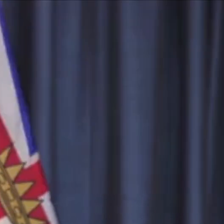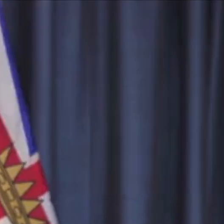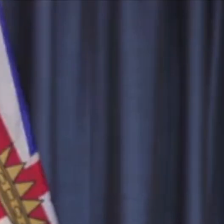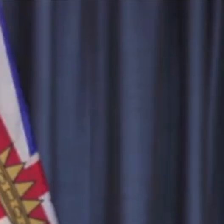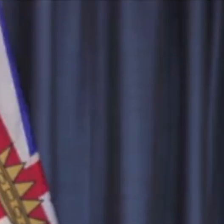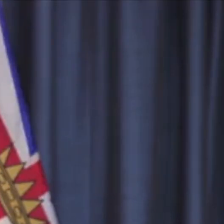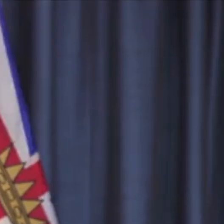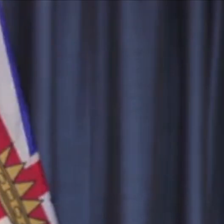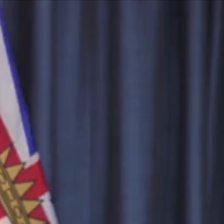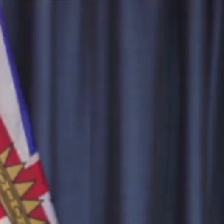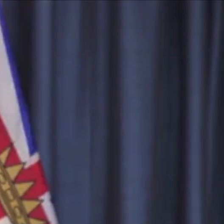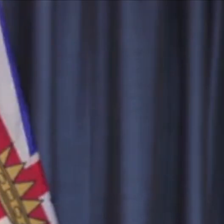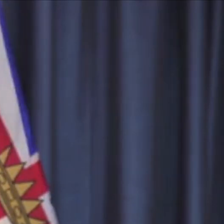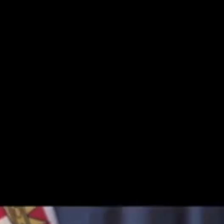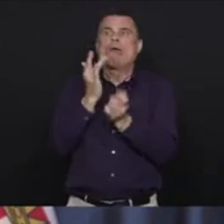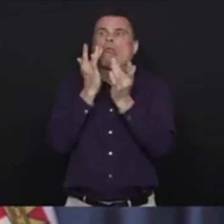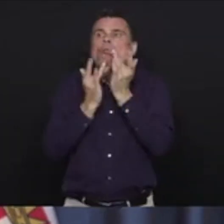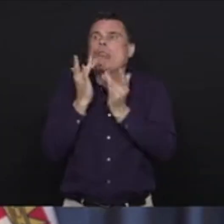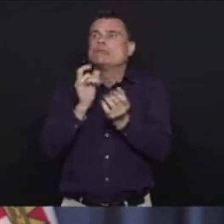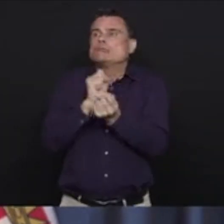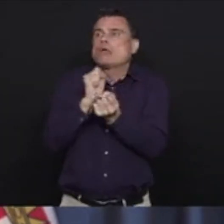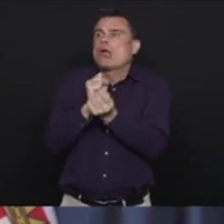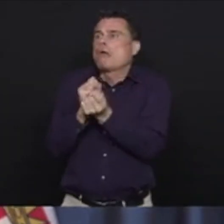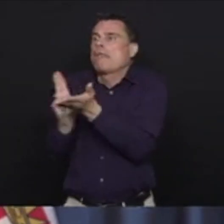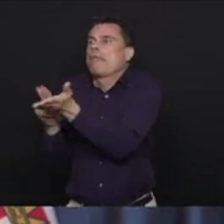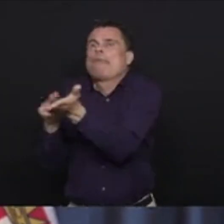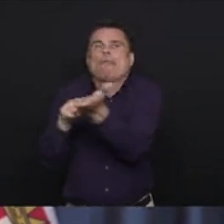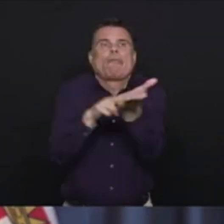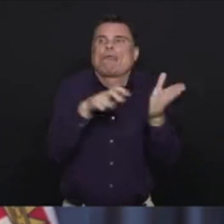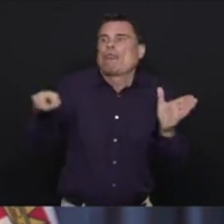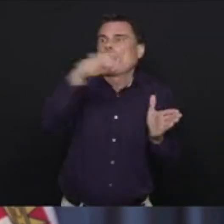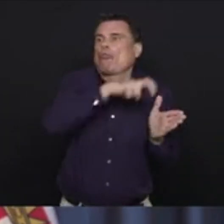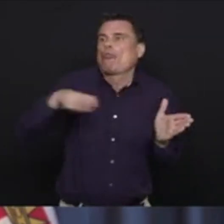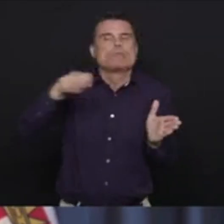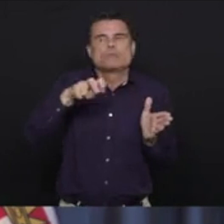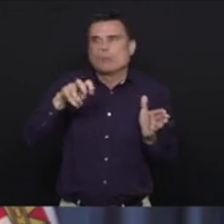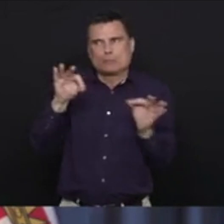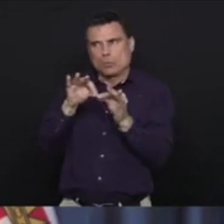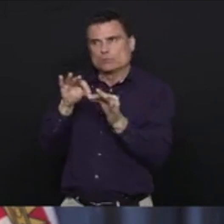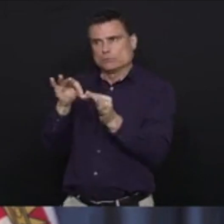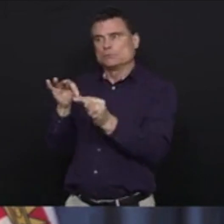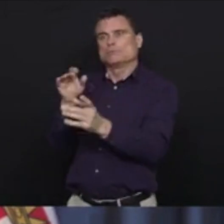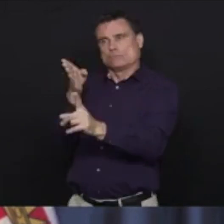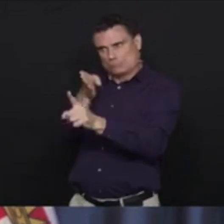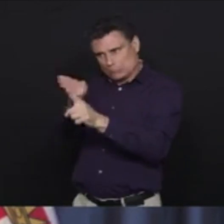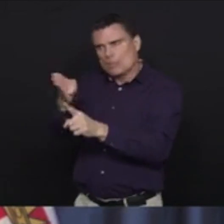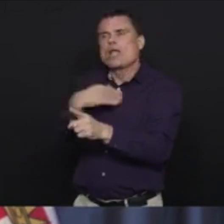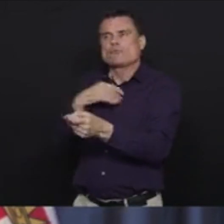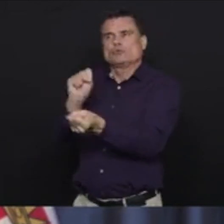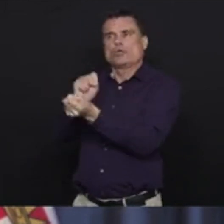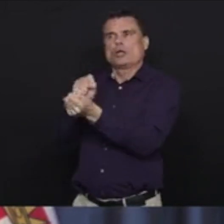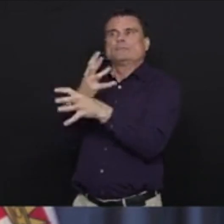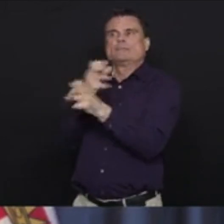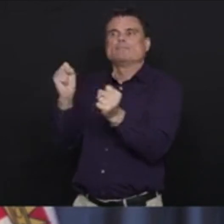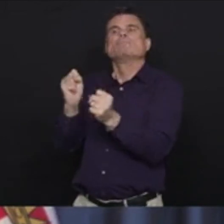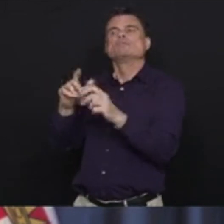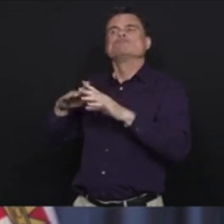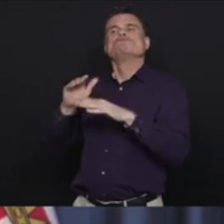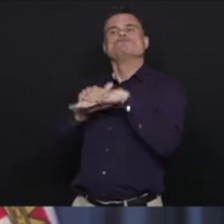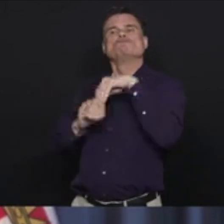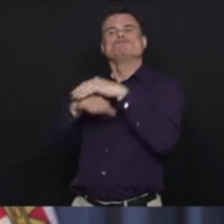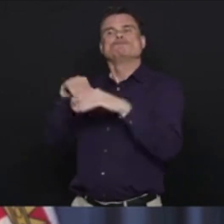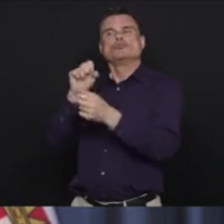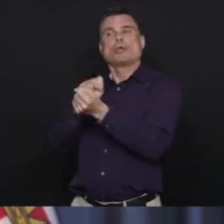to know that the work done by workers in long-term care is some of the most valuable work done by anybody in BC. I believe that with passion. I think